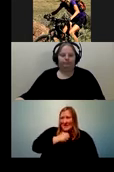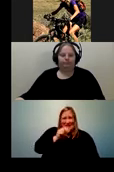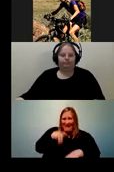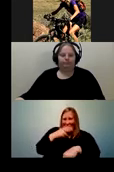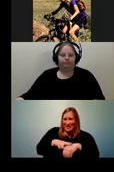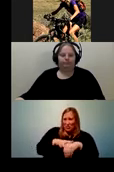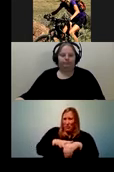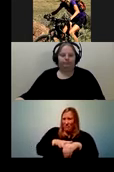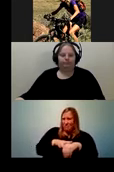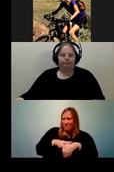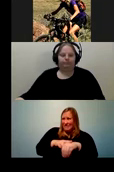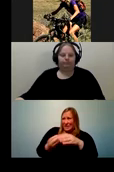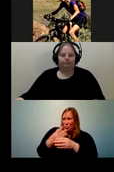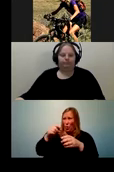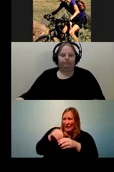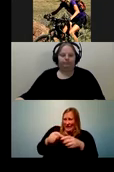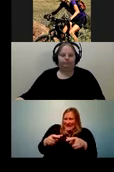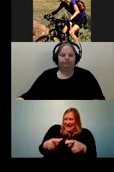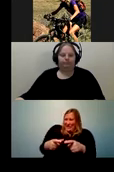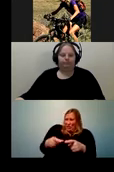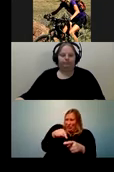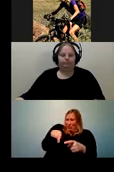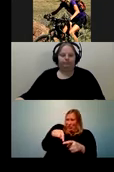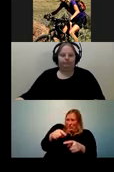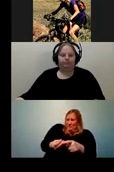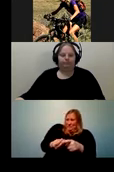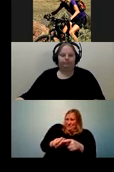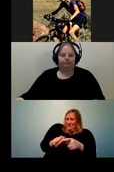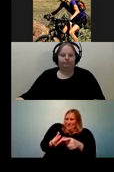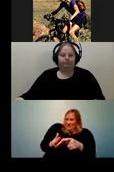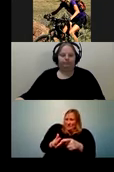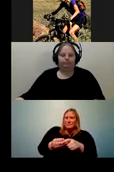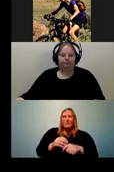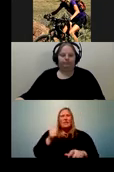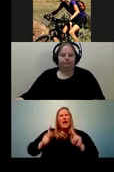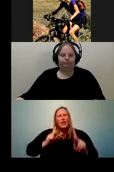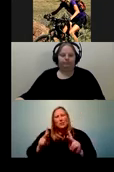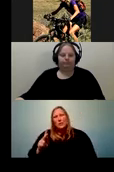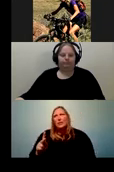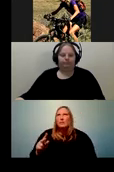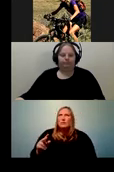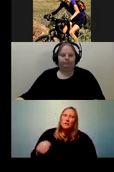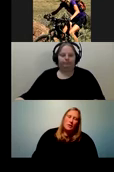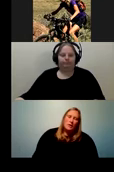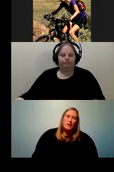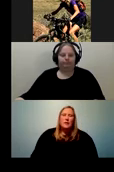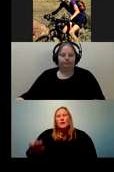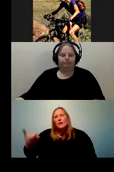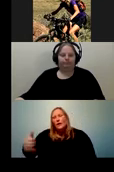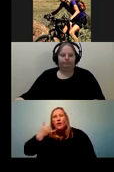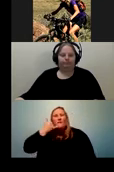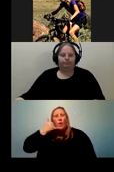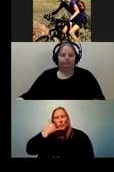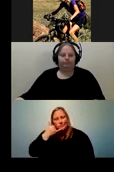Ugh. And the other people sitting at the table just kind of shook their heads, and they got out their phones and they were like, baby